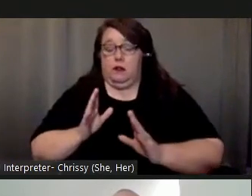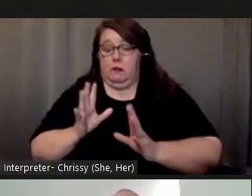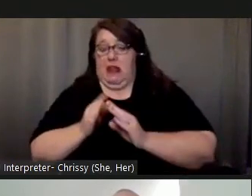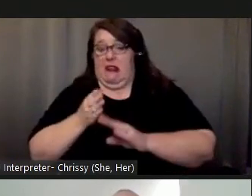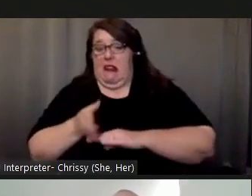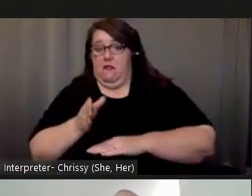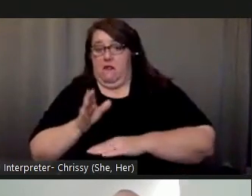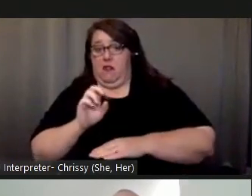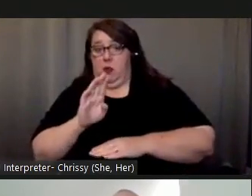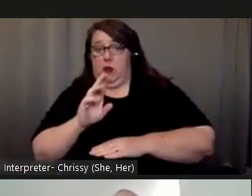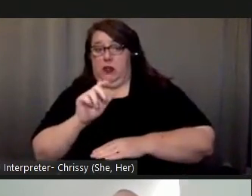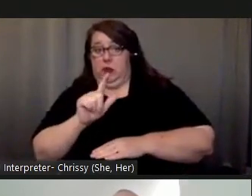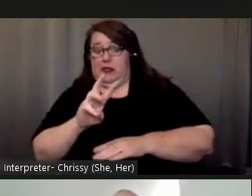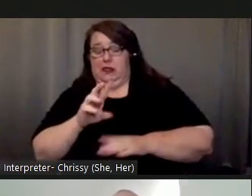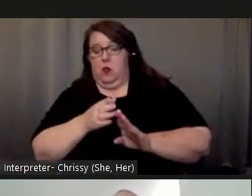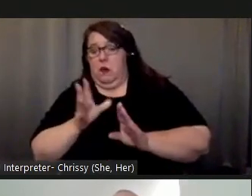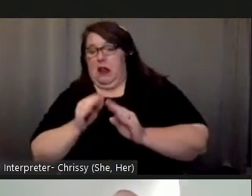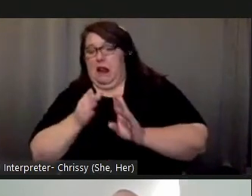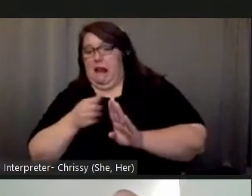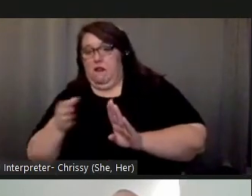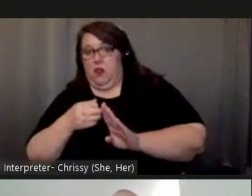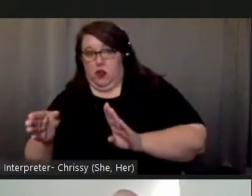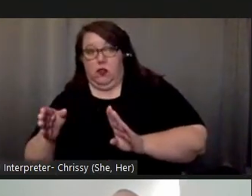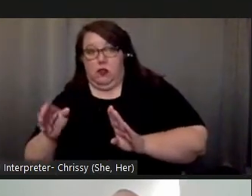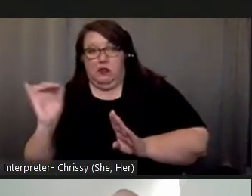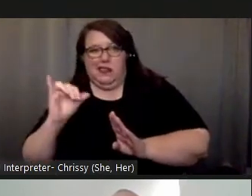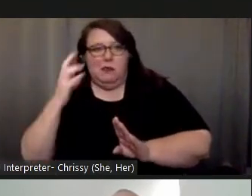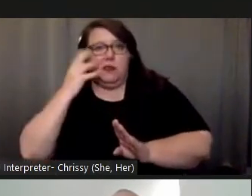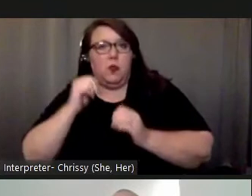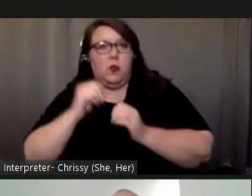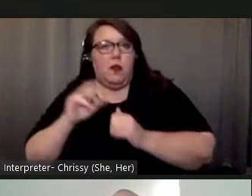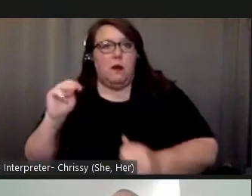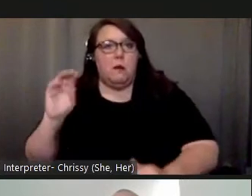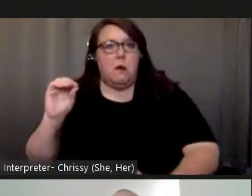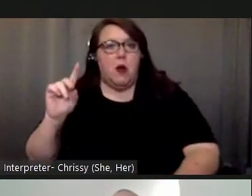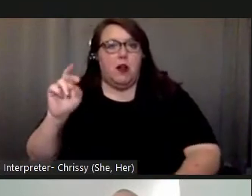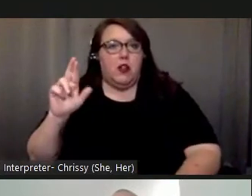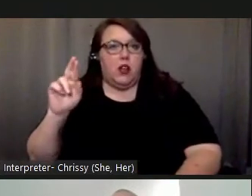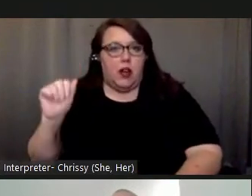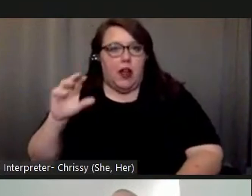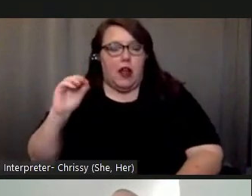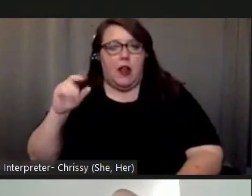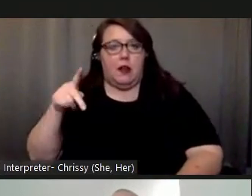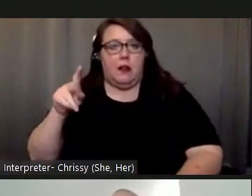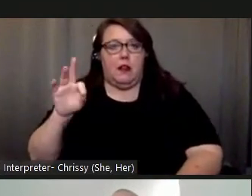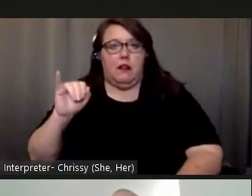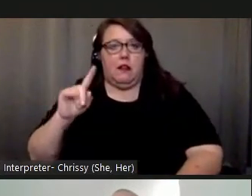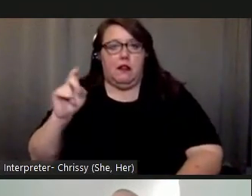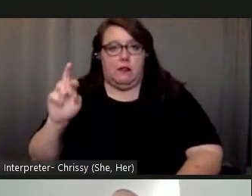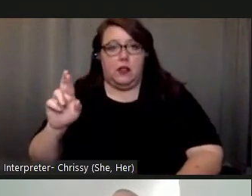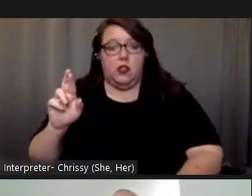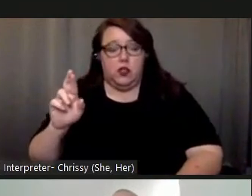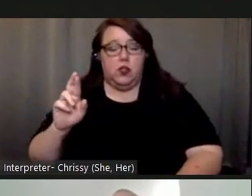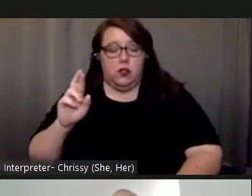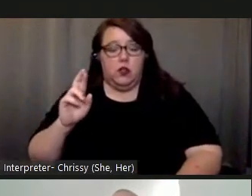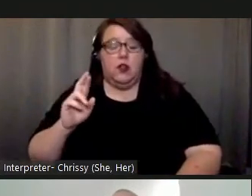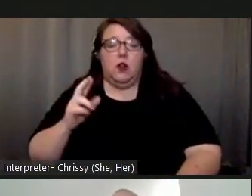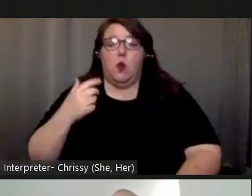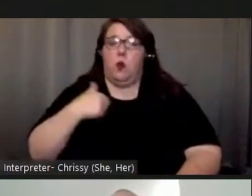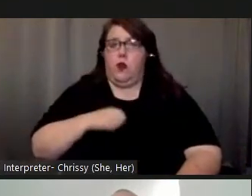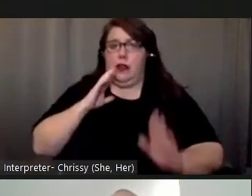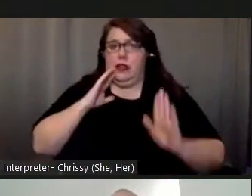thereafter, as was the experience with the Moderna and the Pfizer vaccines. So we're expecting